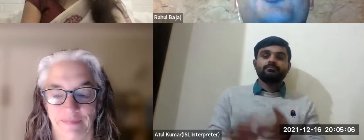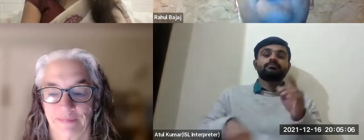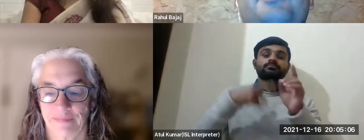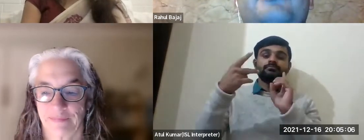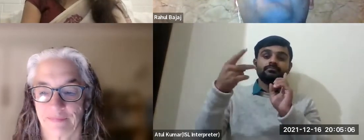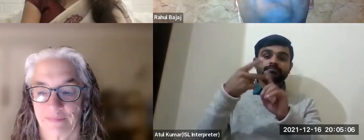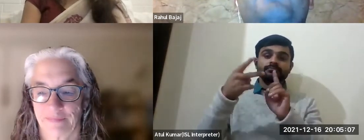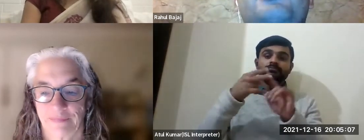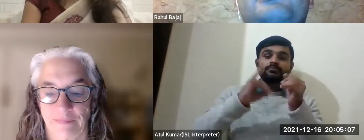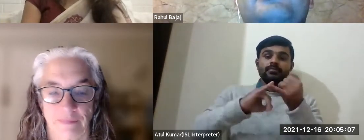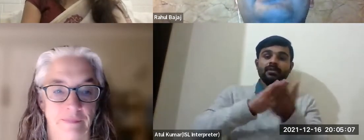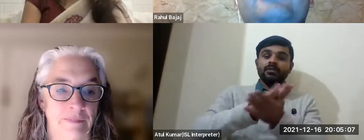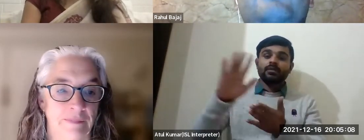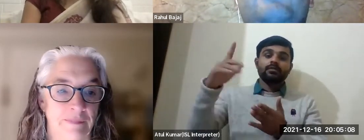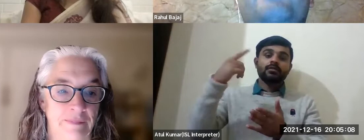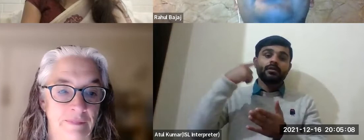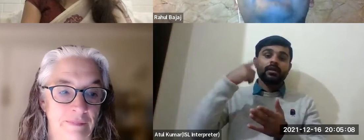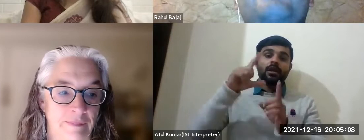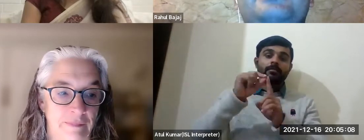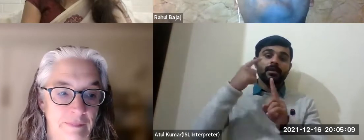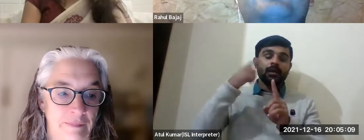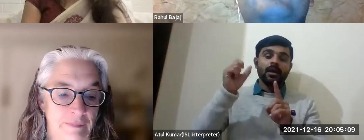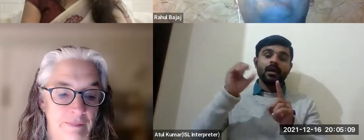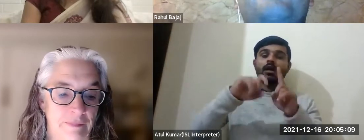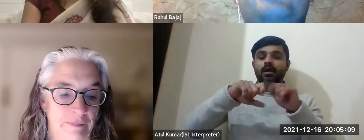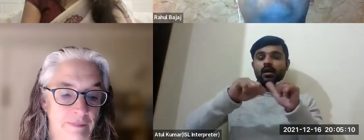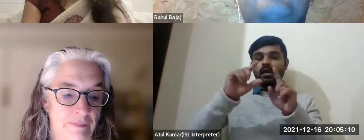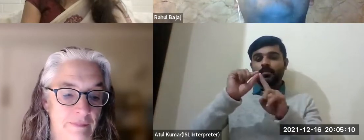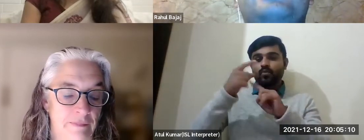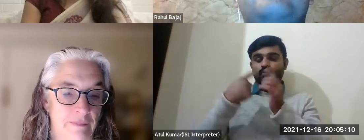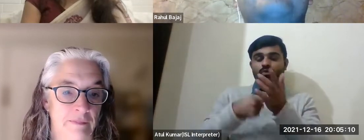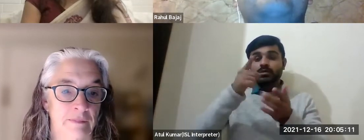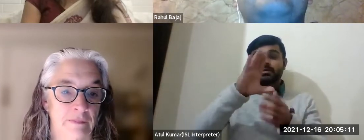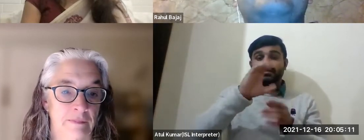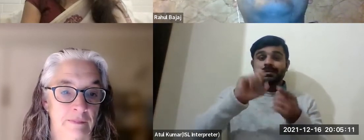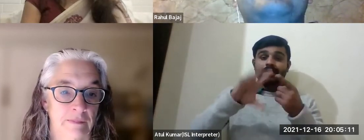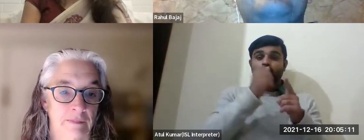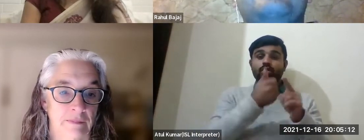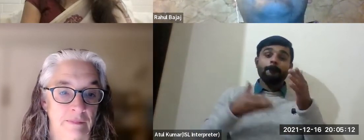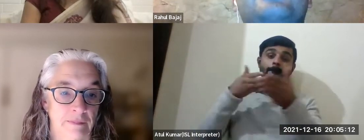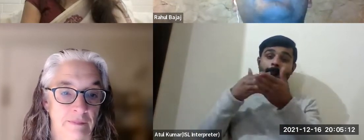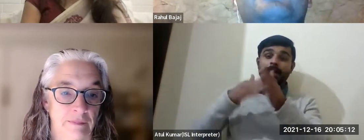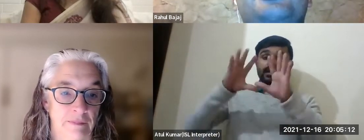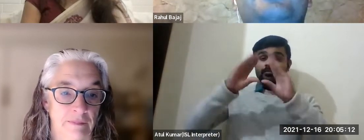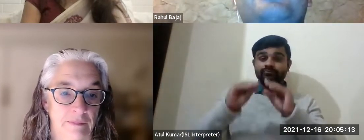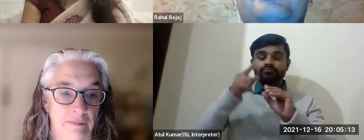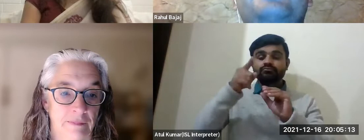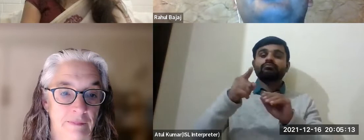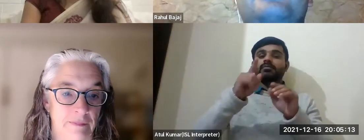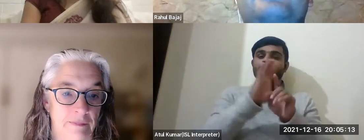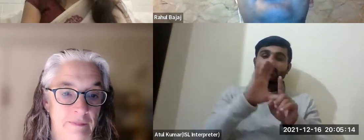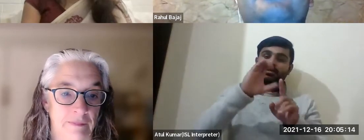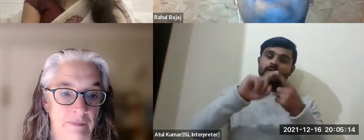is Shilpi Kapoor, who is the CEO of Barrier Break, which is a firm that works on accessibility in India. So she